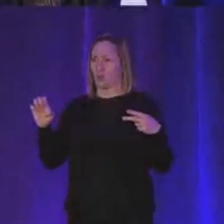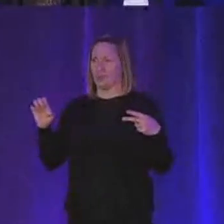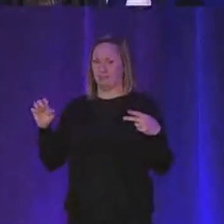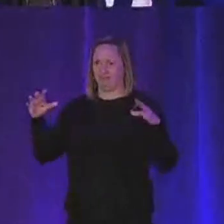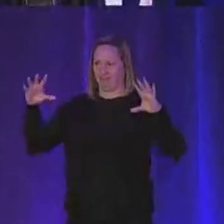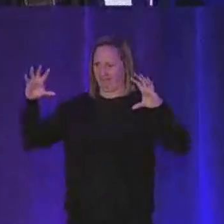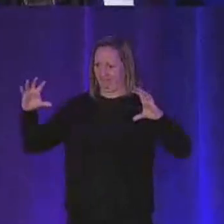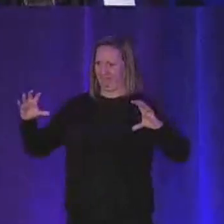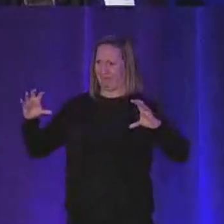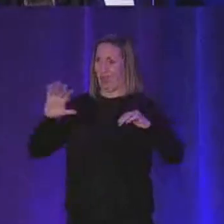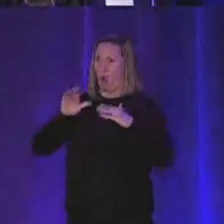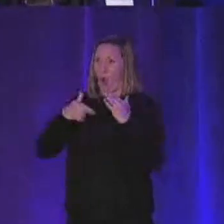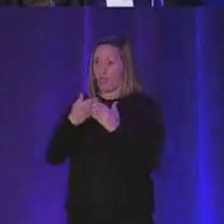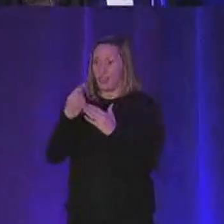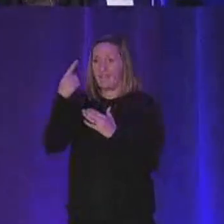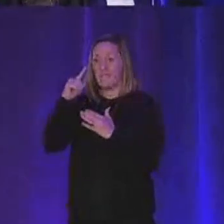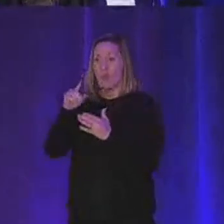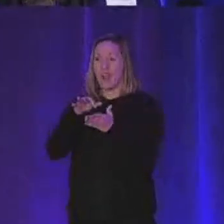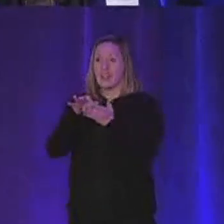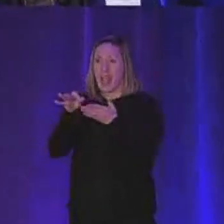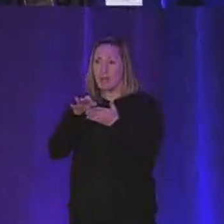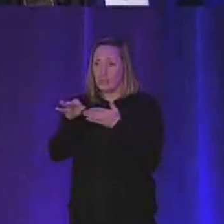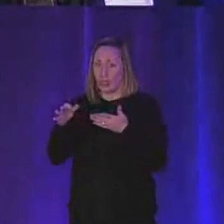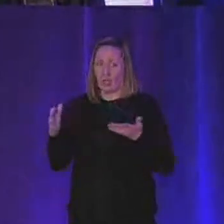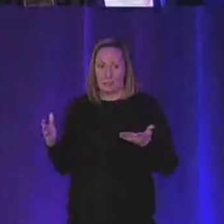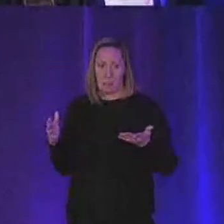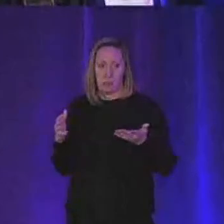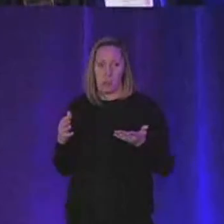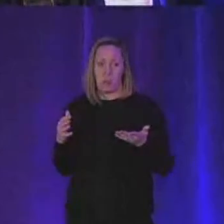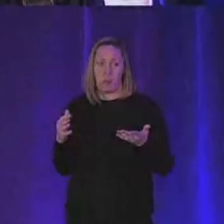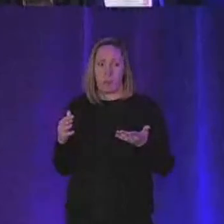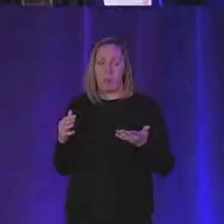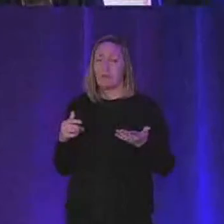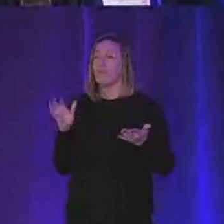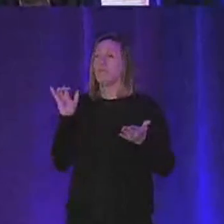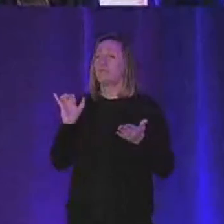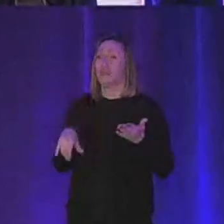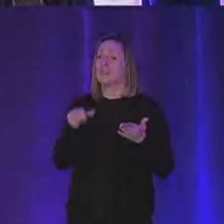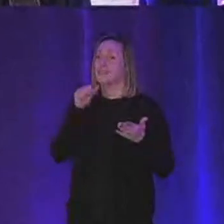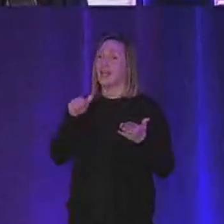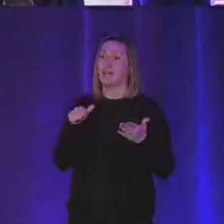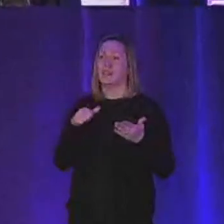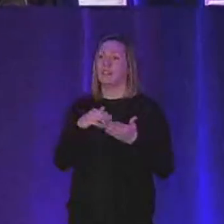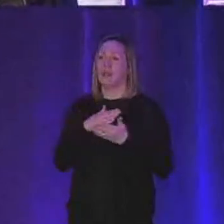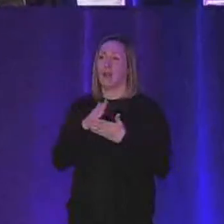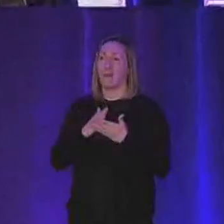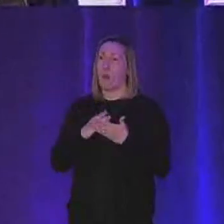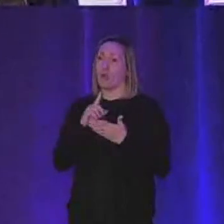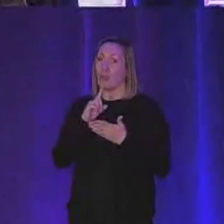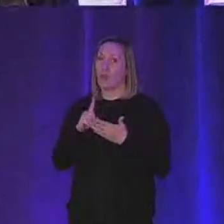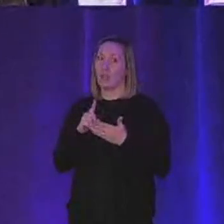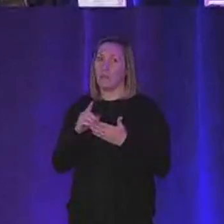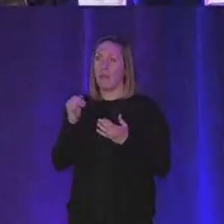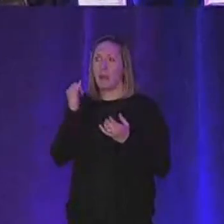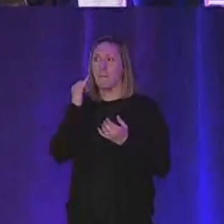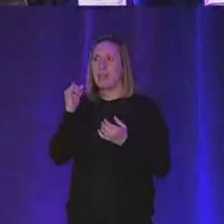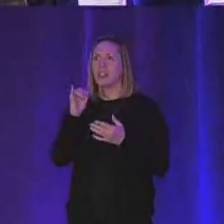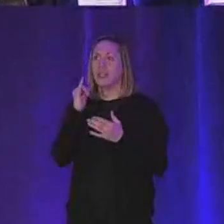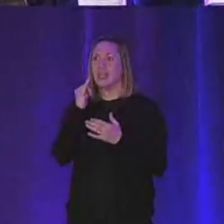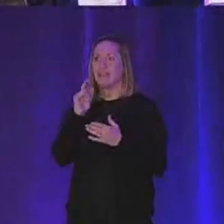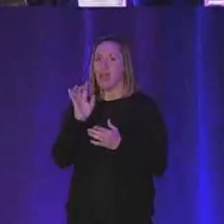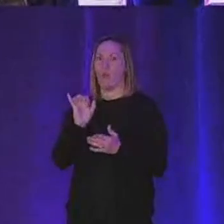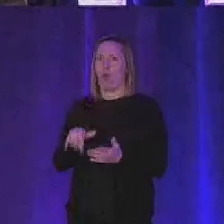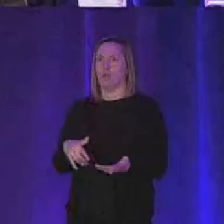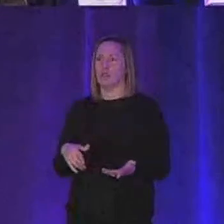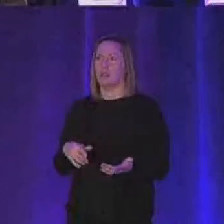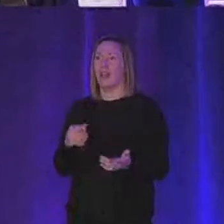for a counter. And this is not even a component really, but imagine if it was. Imagine if we had 10,000 of